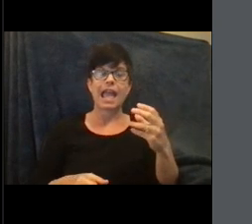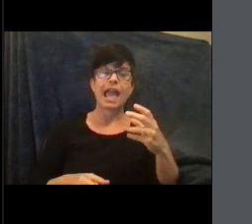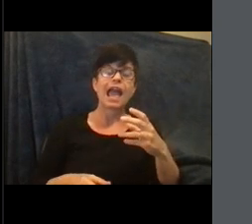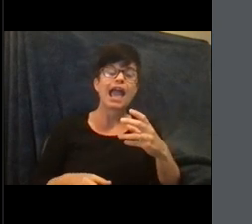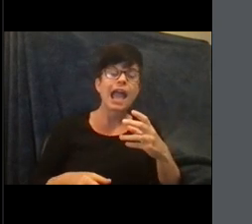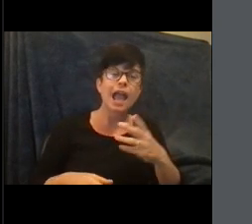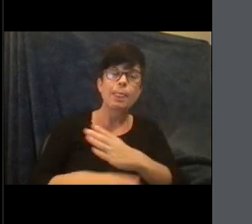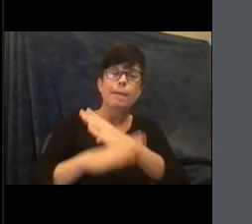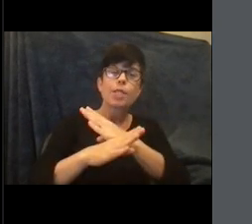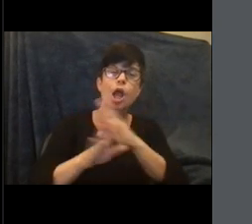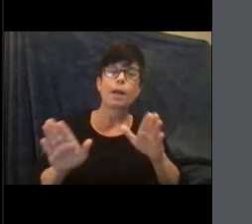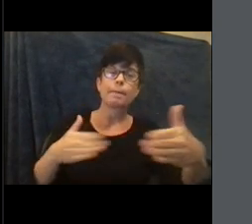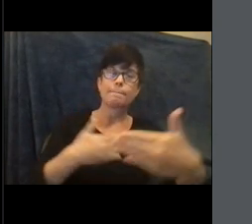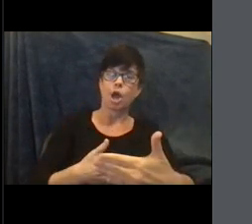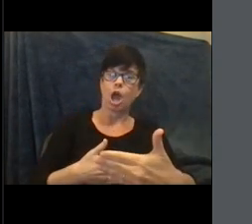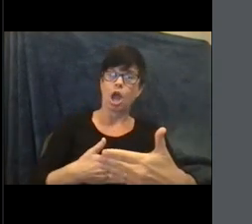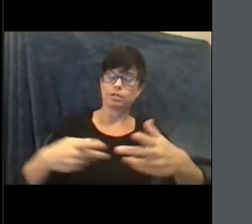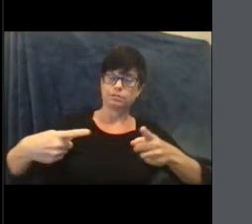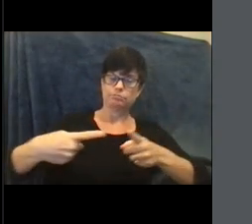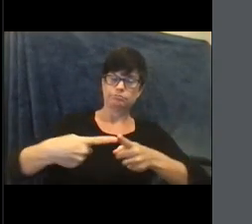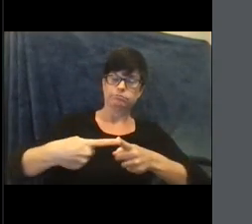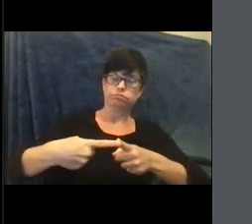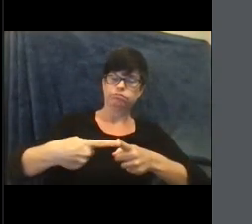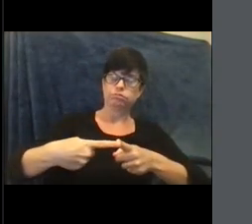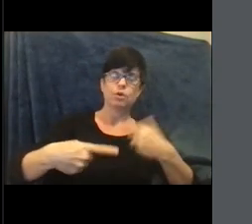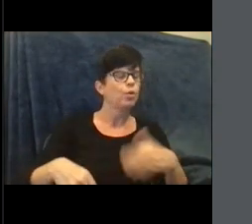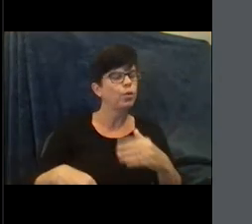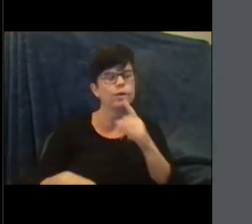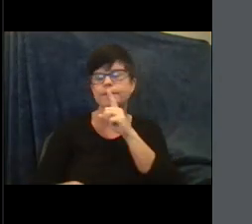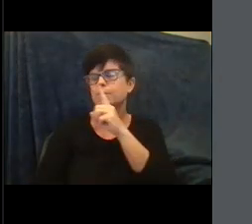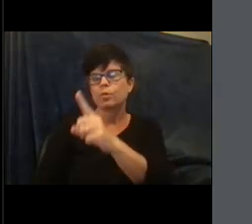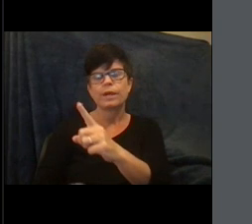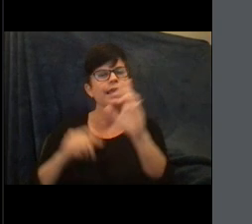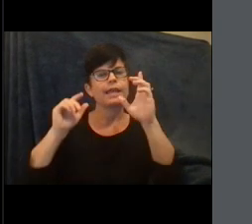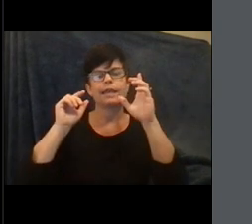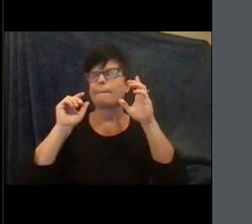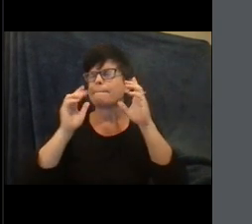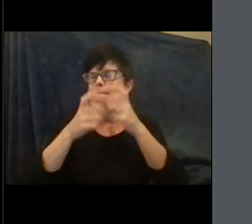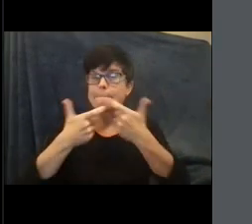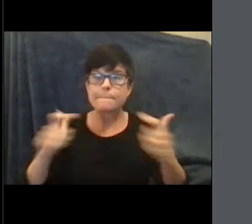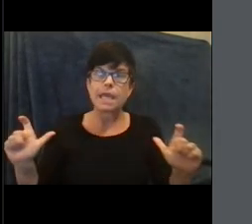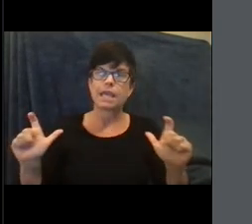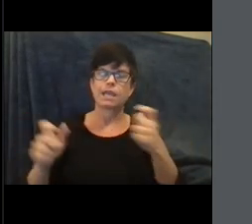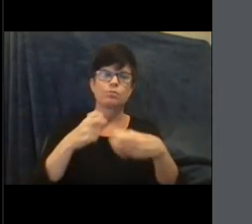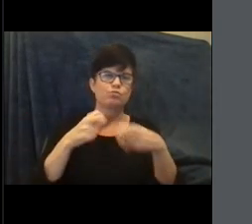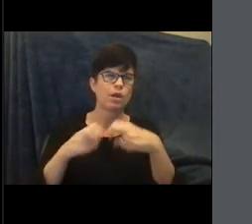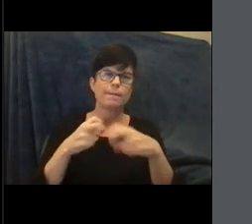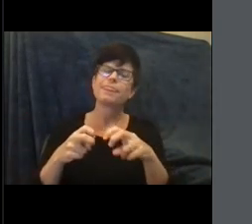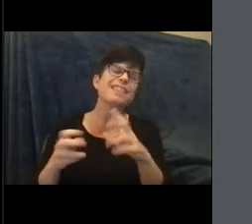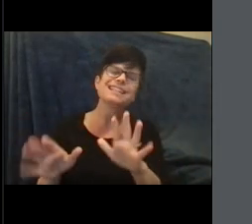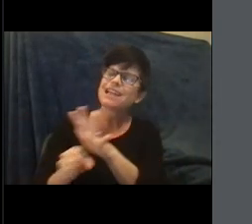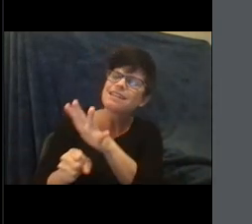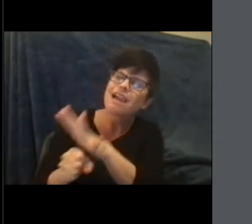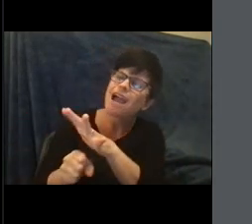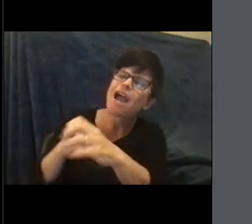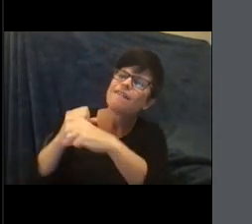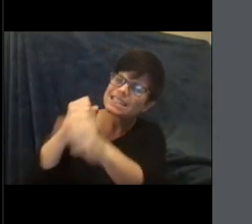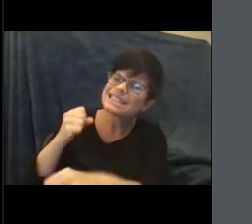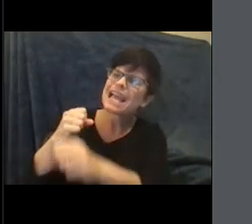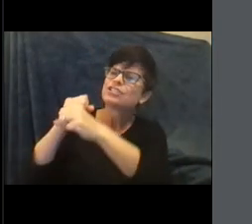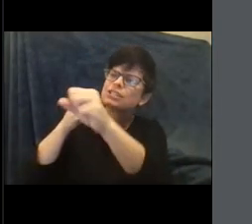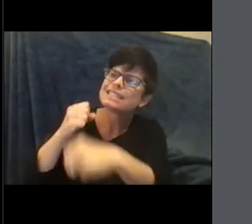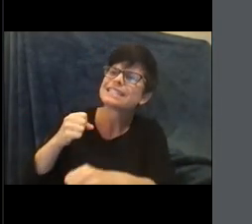Highway and Ocean Avenue, and it's a tremendous problem. So I really think you need to, number one, it's enough extensions for these folks. They've asked for extension